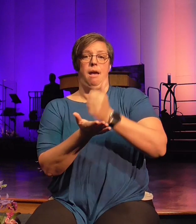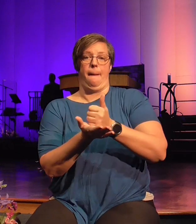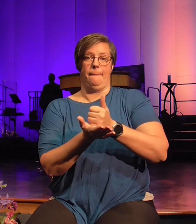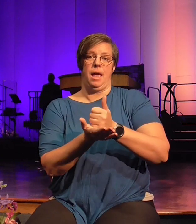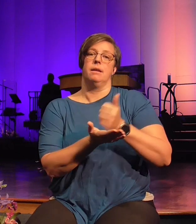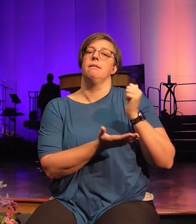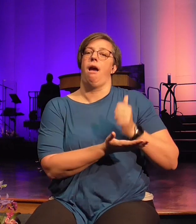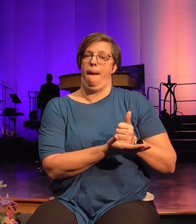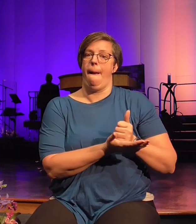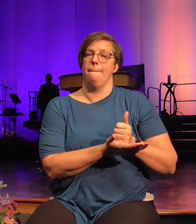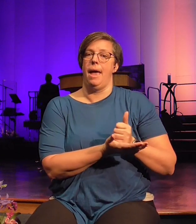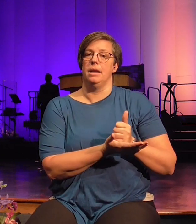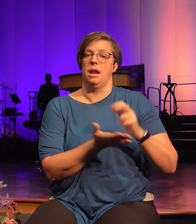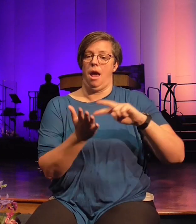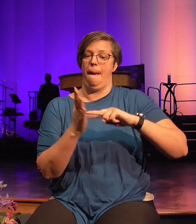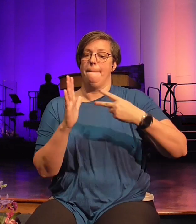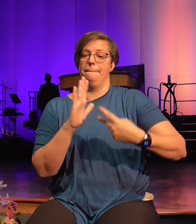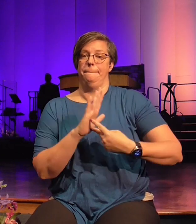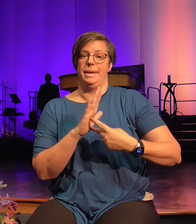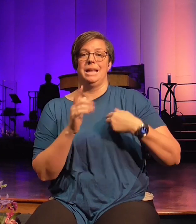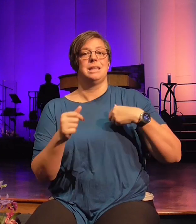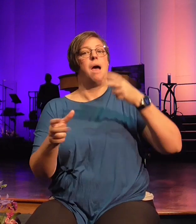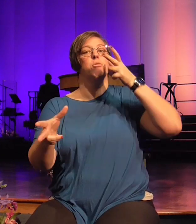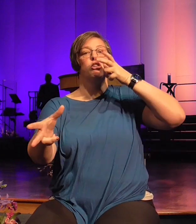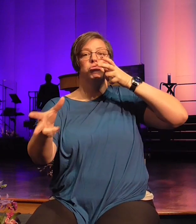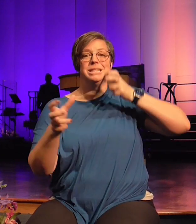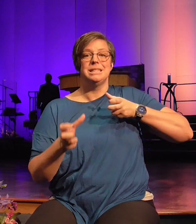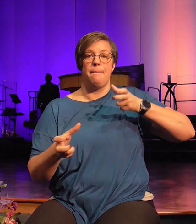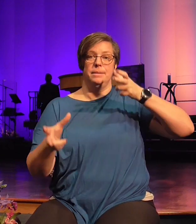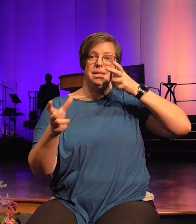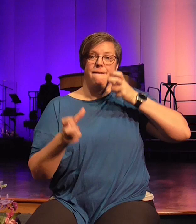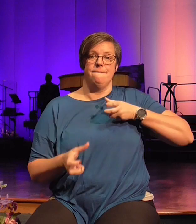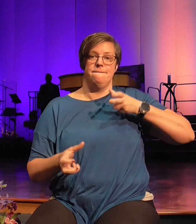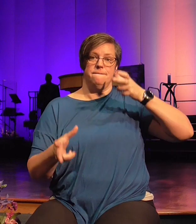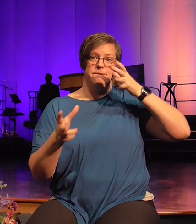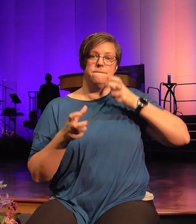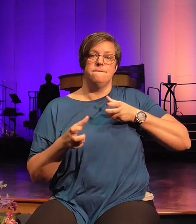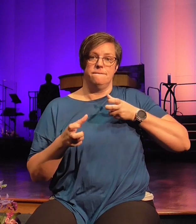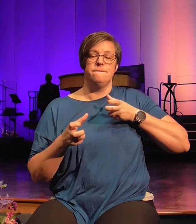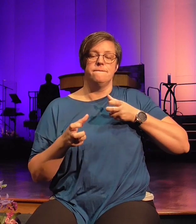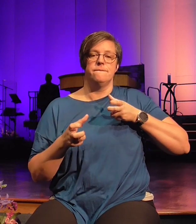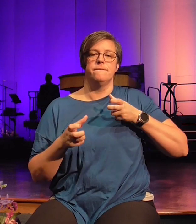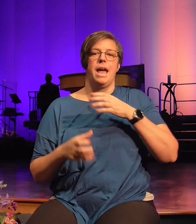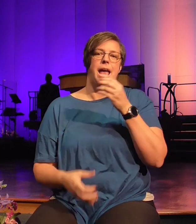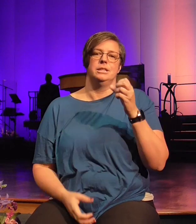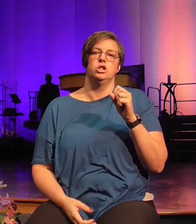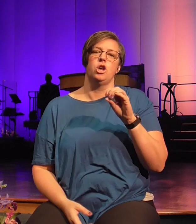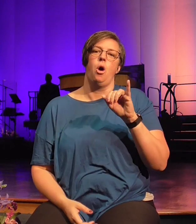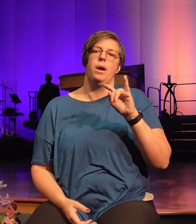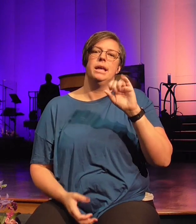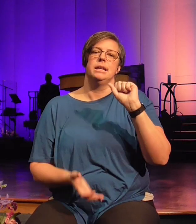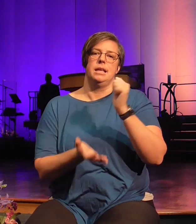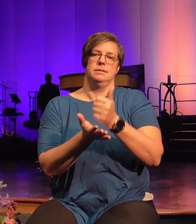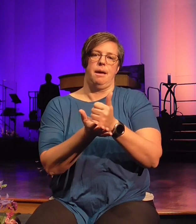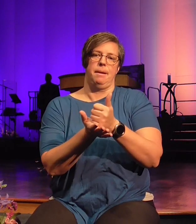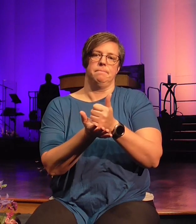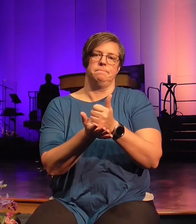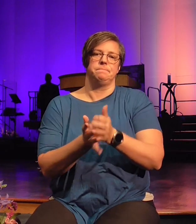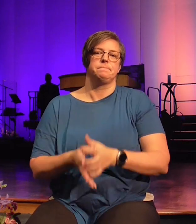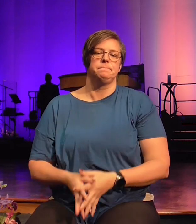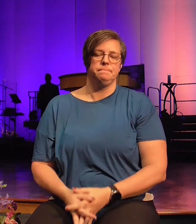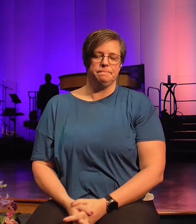amen, which means I'm receptive, I'm receptive, I'm receptive. And so it is.